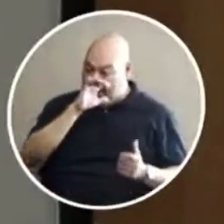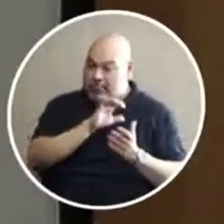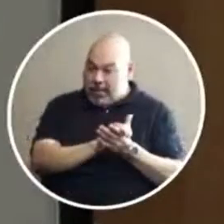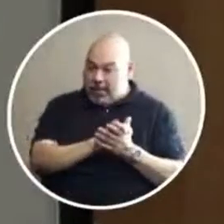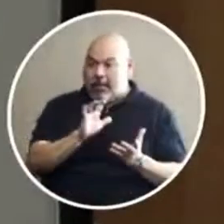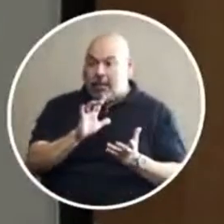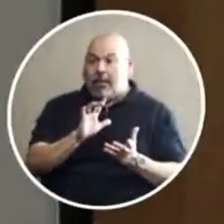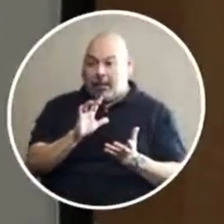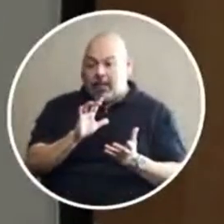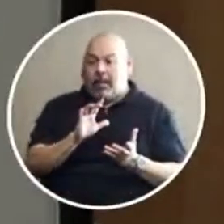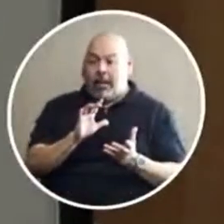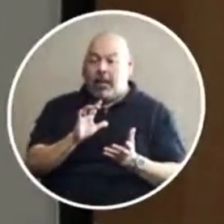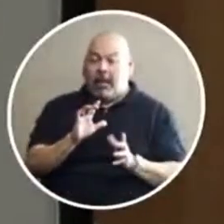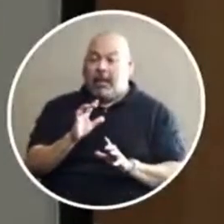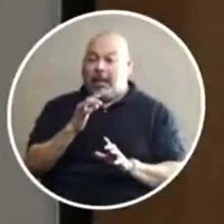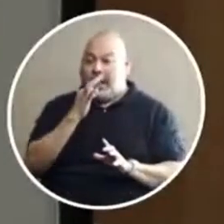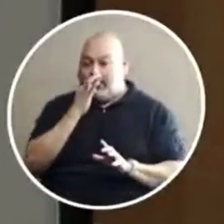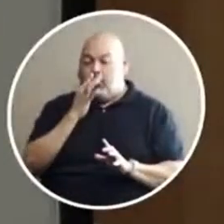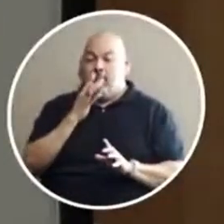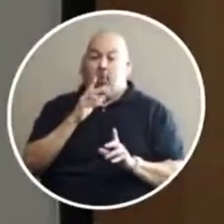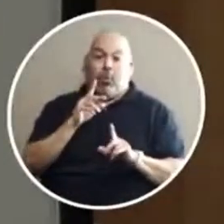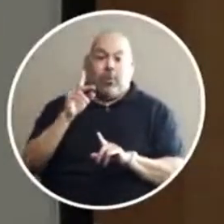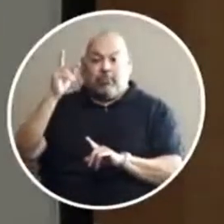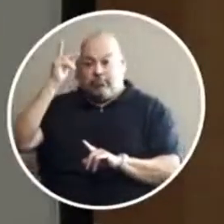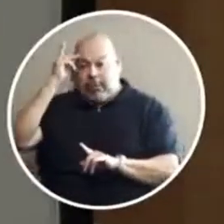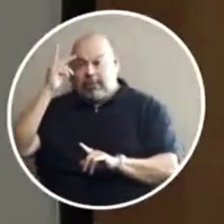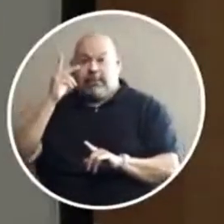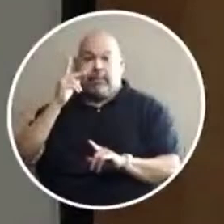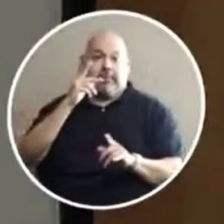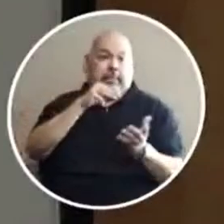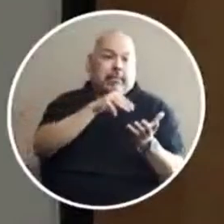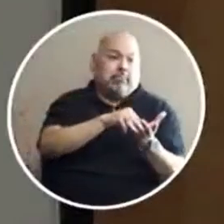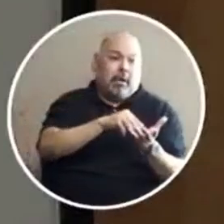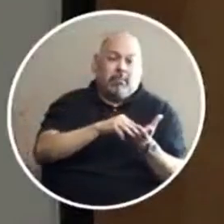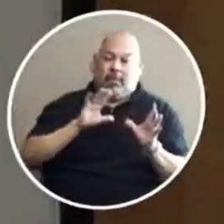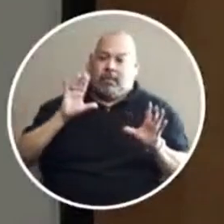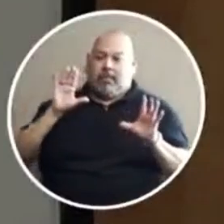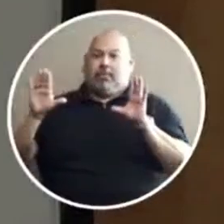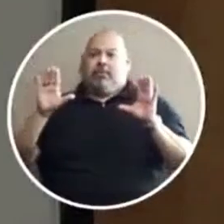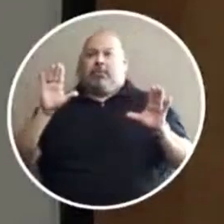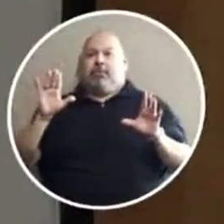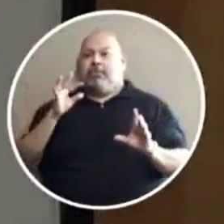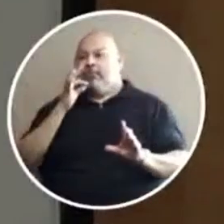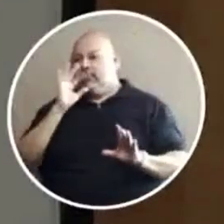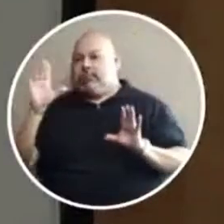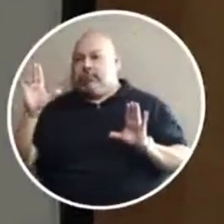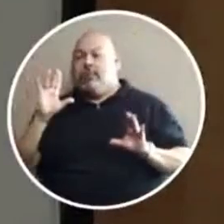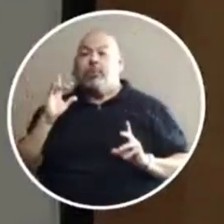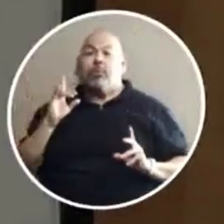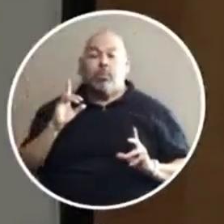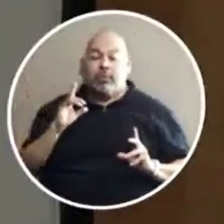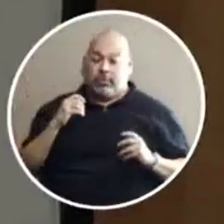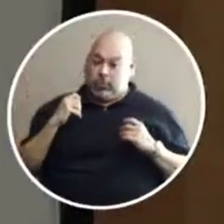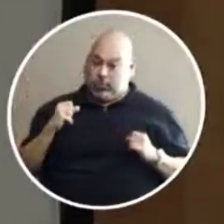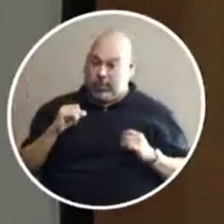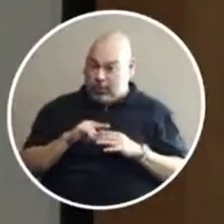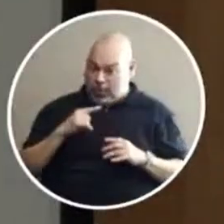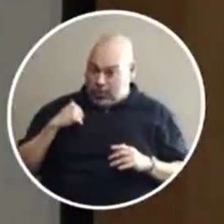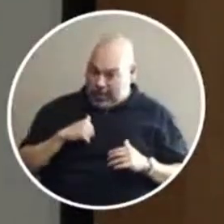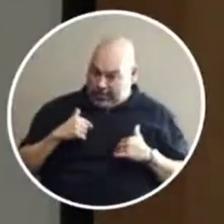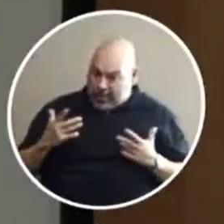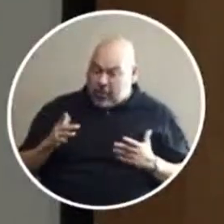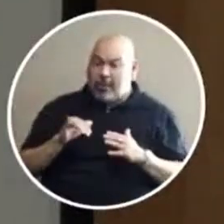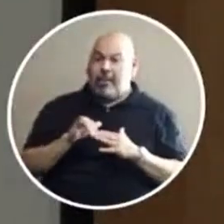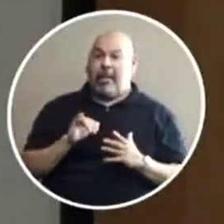been expertise in both areas, in the politics and in the public health. And one of the greatest strengths that we have